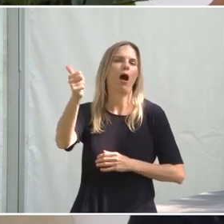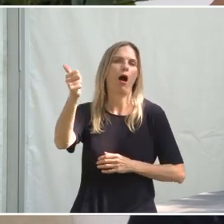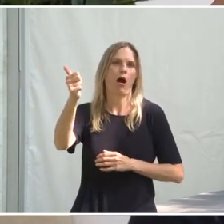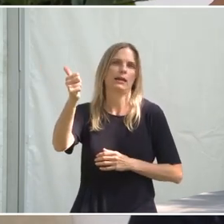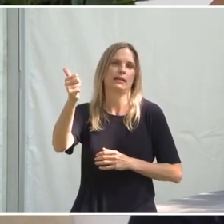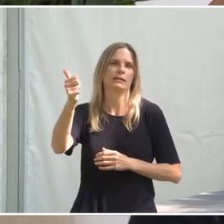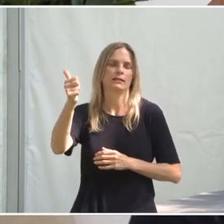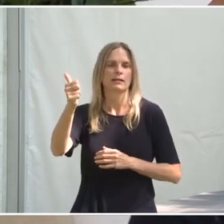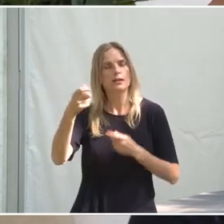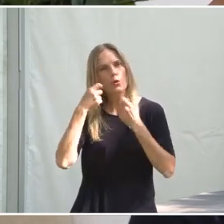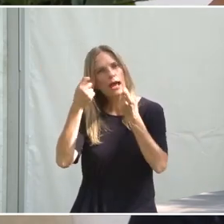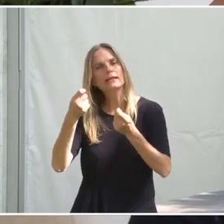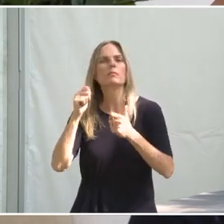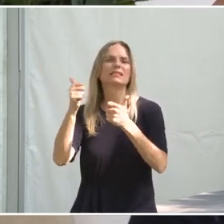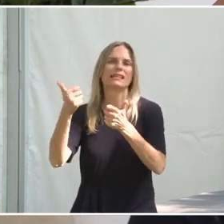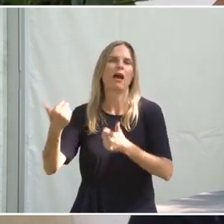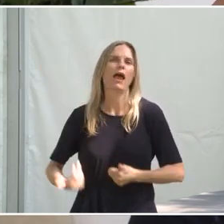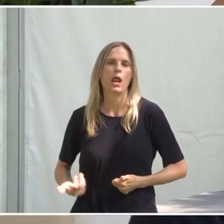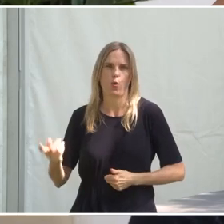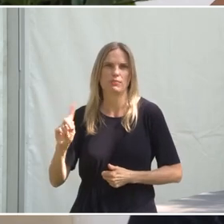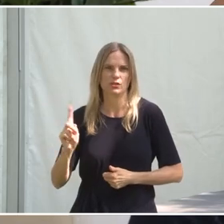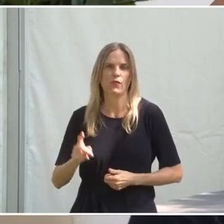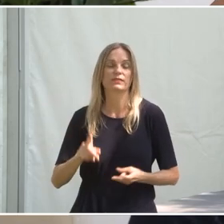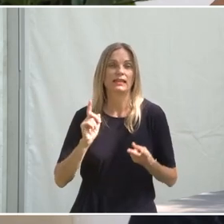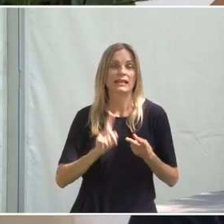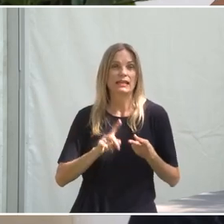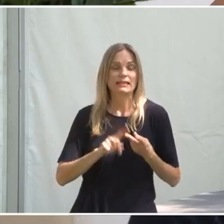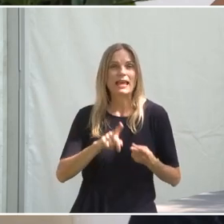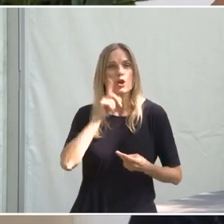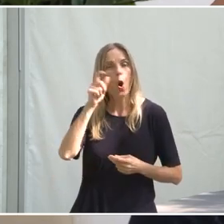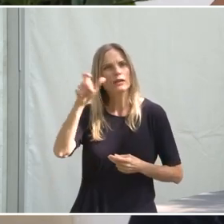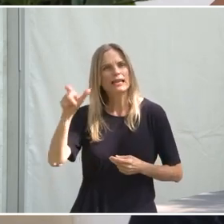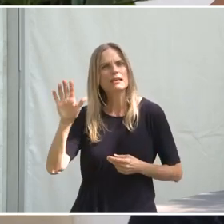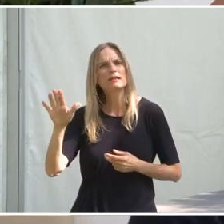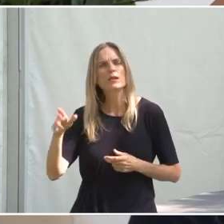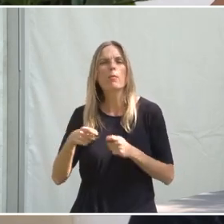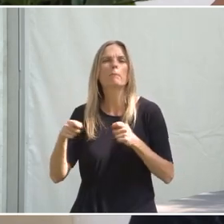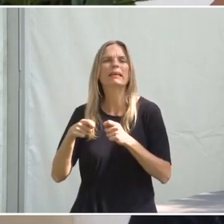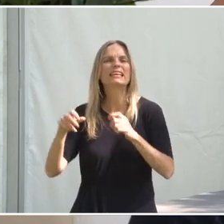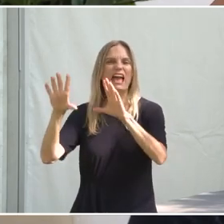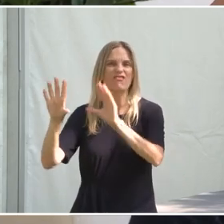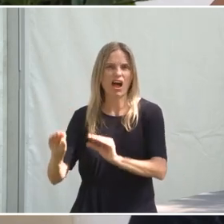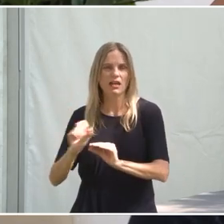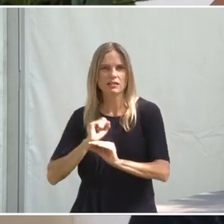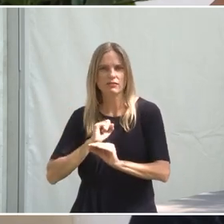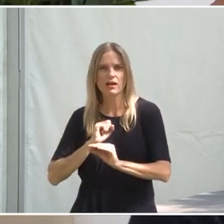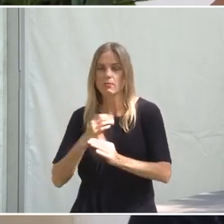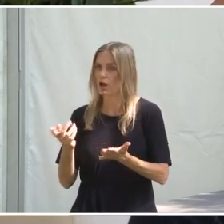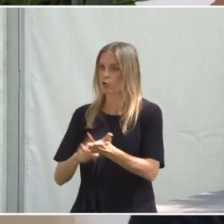what a good life is. Secondly, relieve the pressure on young people. It's too demanding. There's too much